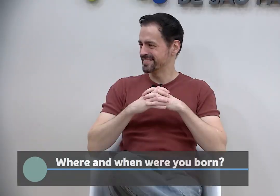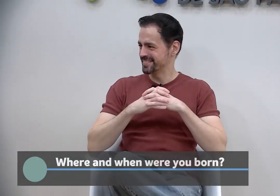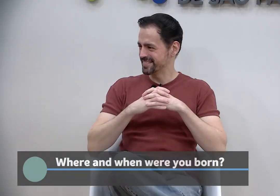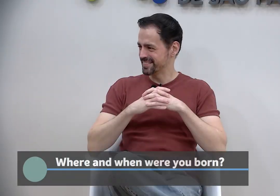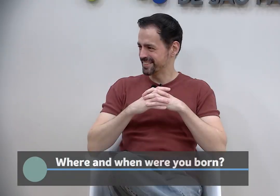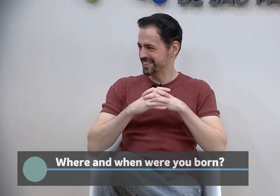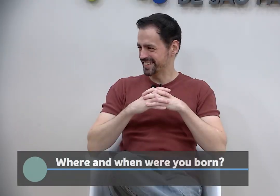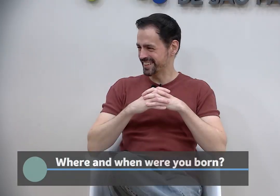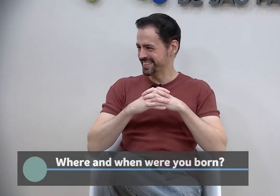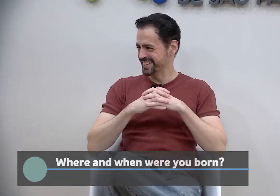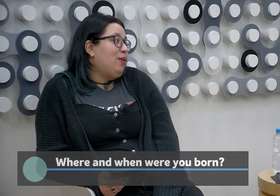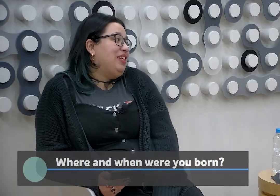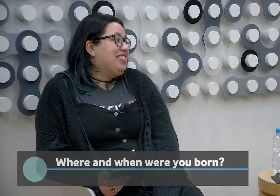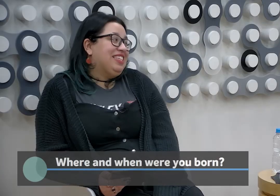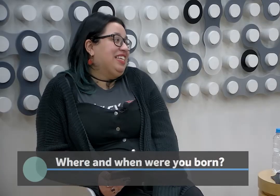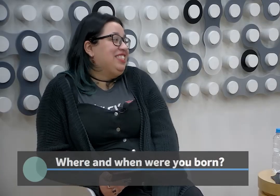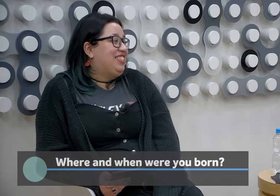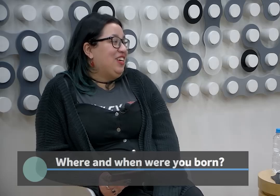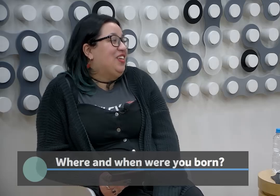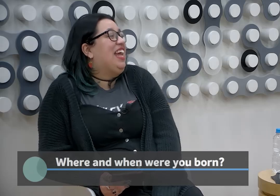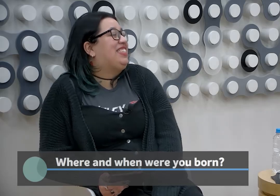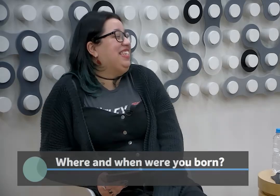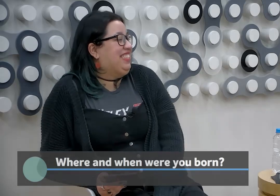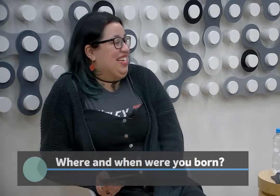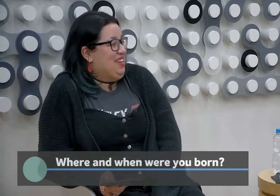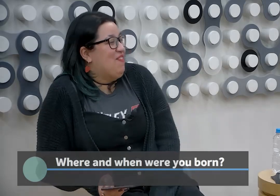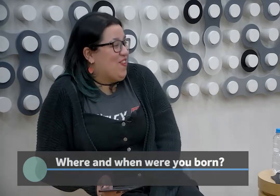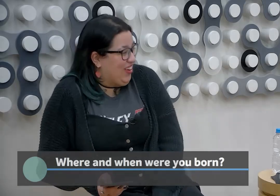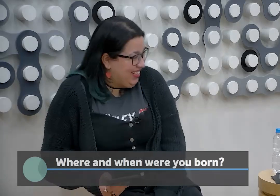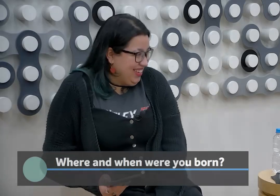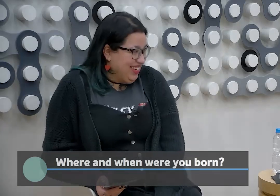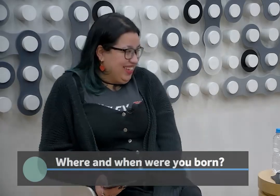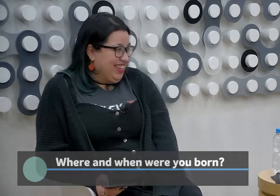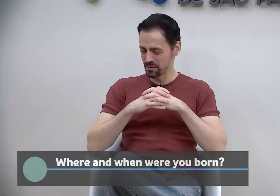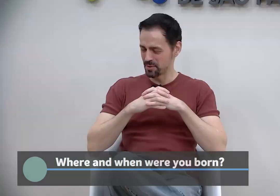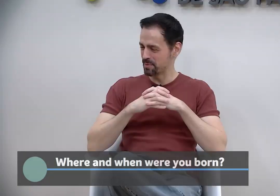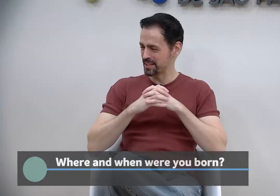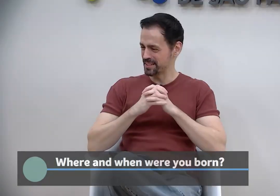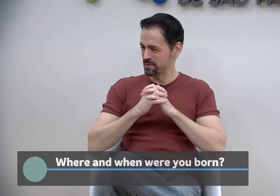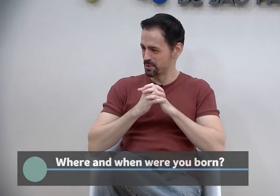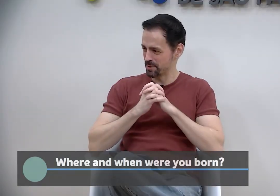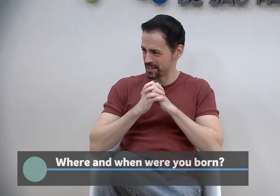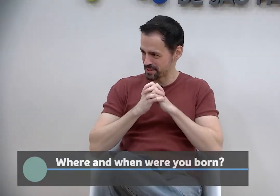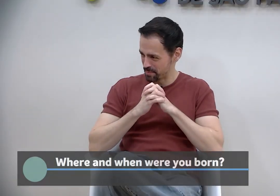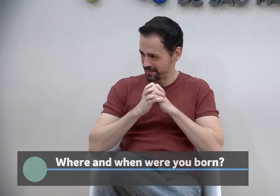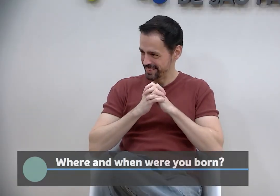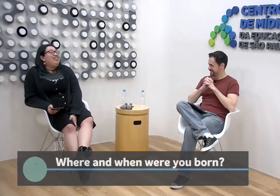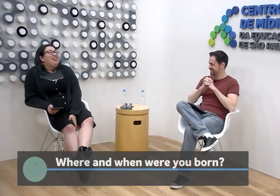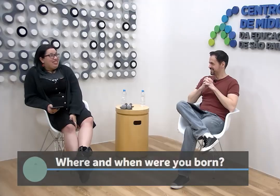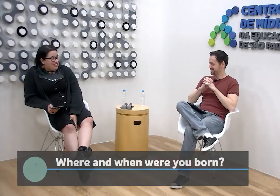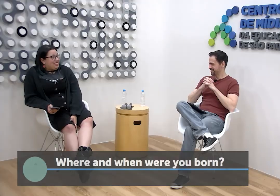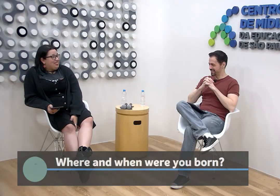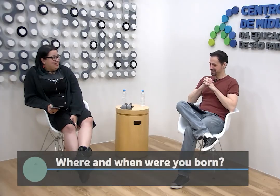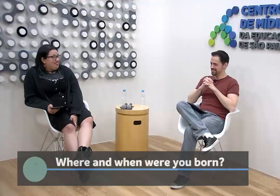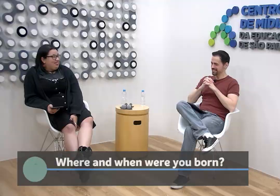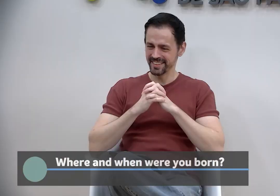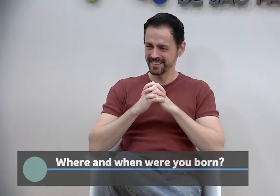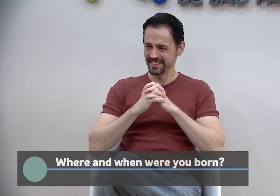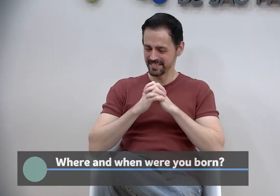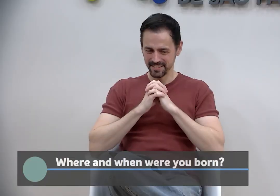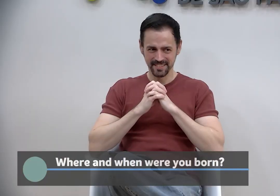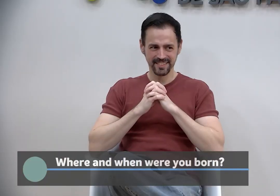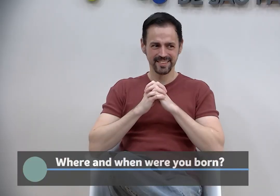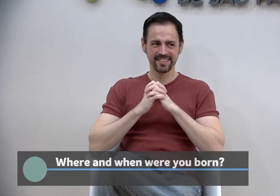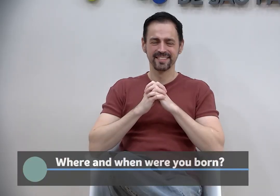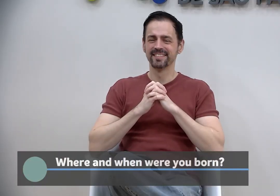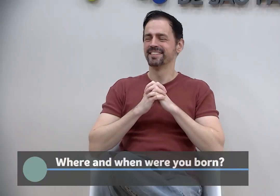Paulo's hospital in Paulista that don't exist anymore. Okay, so you were born in São Paulo. Yes. Very nice. Okay,